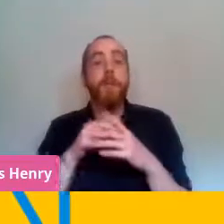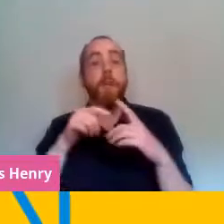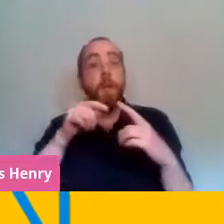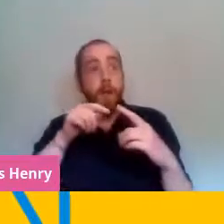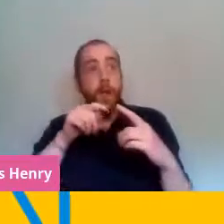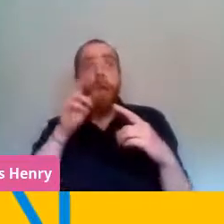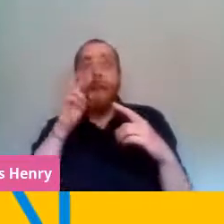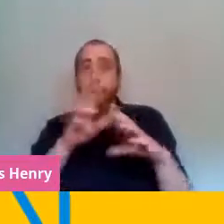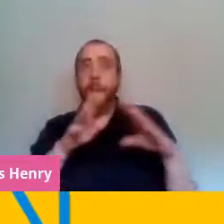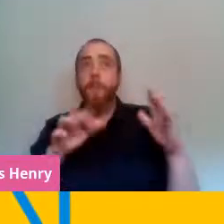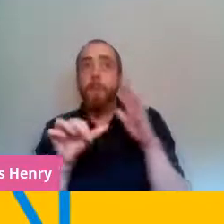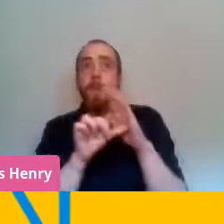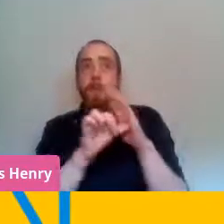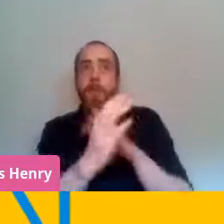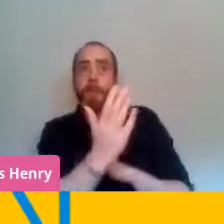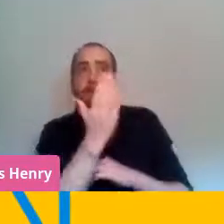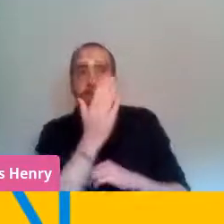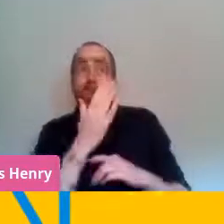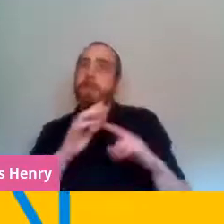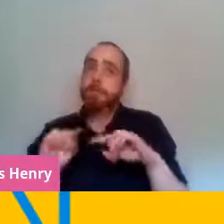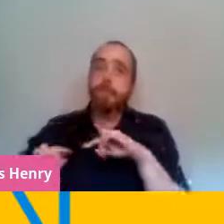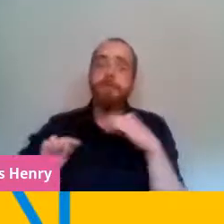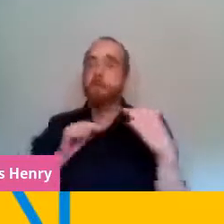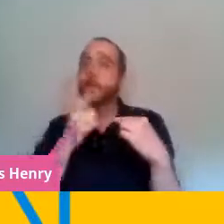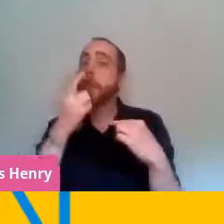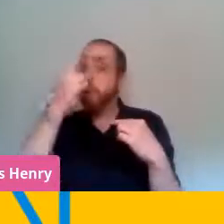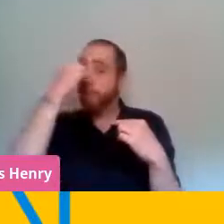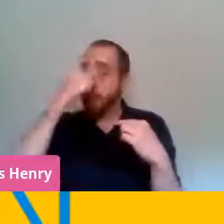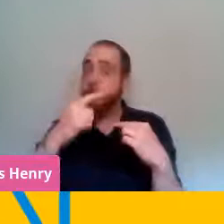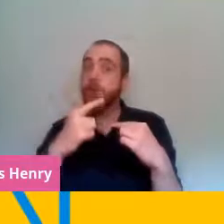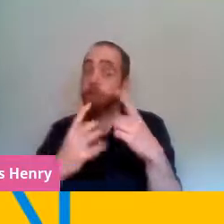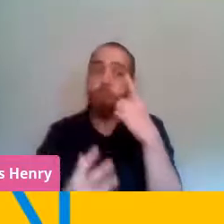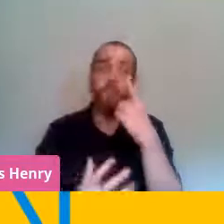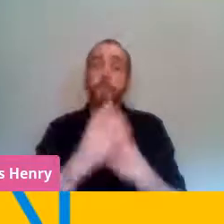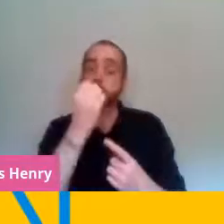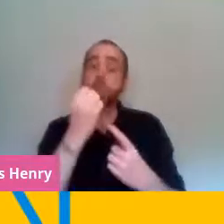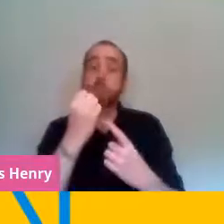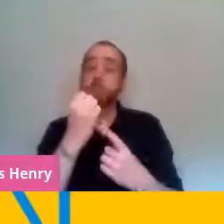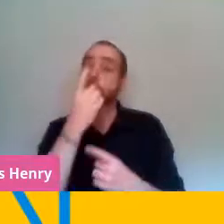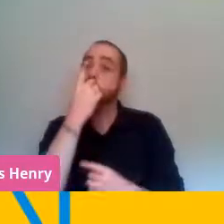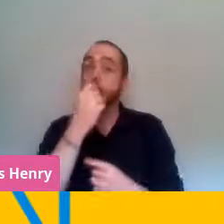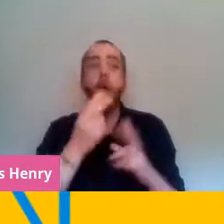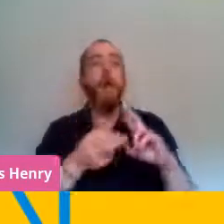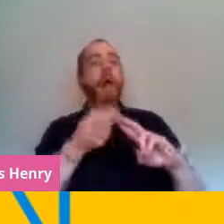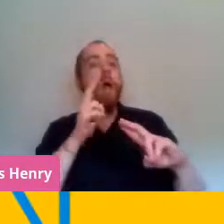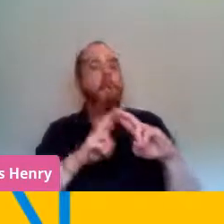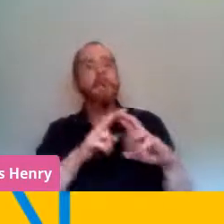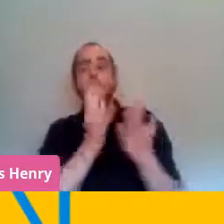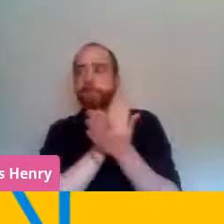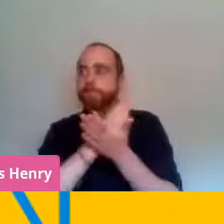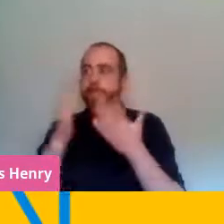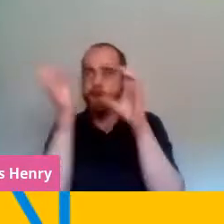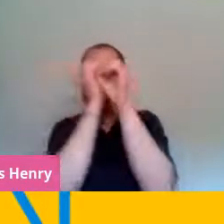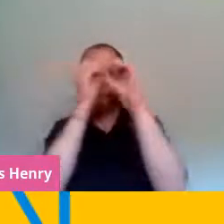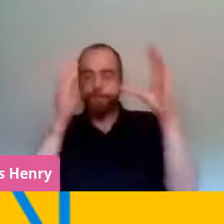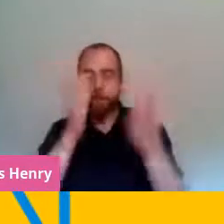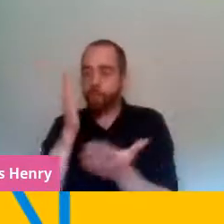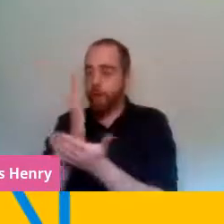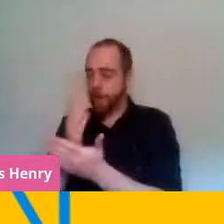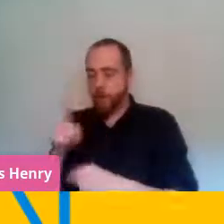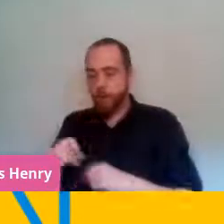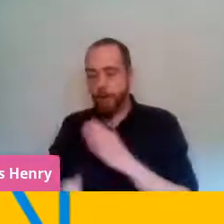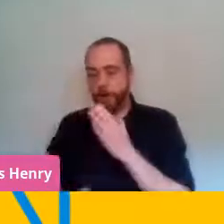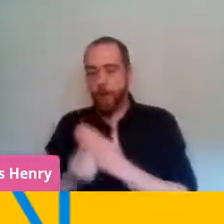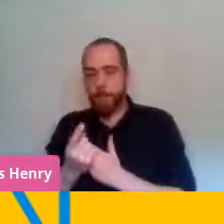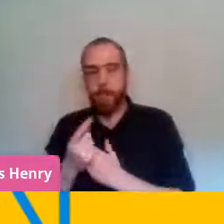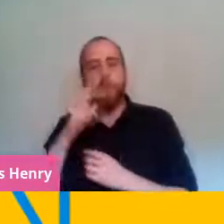I really believe that we can win if we are sufficiently clear about the brutal realities of this situation and see this as an opportunity to